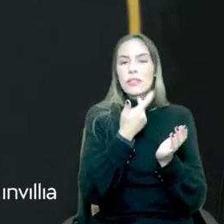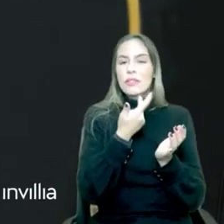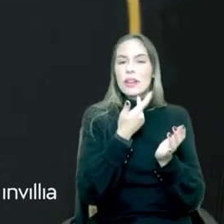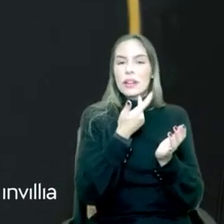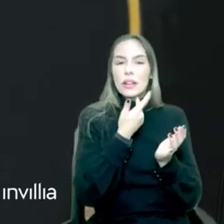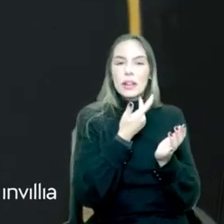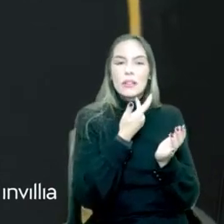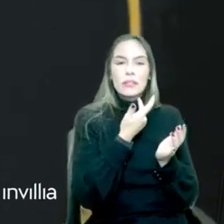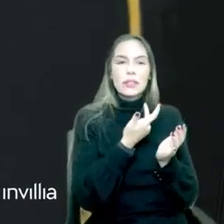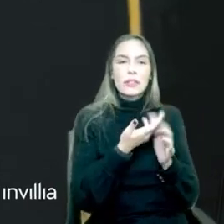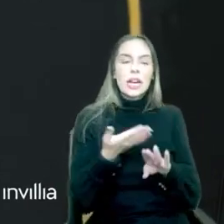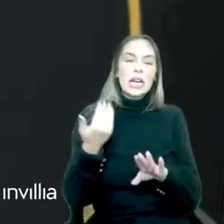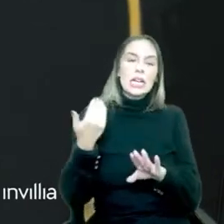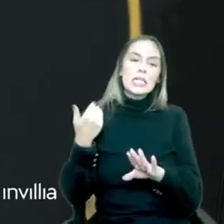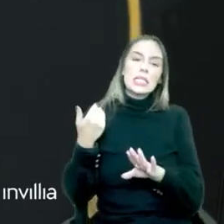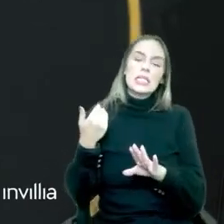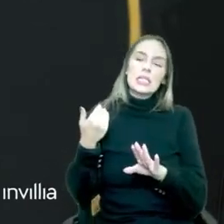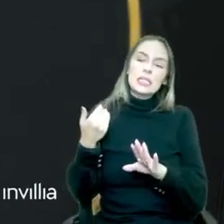today